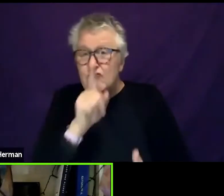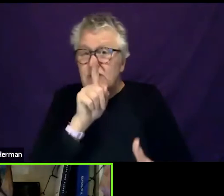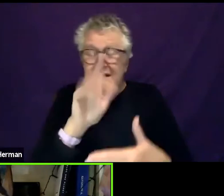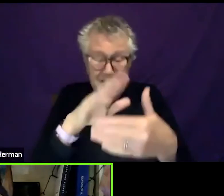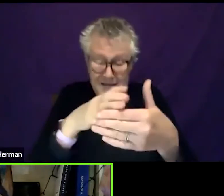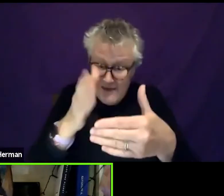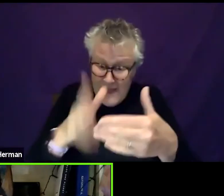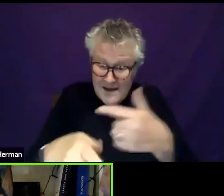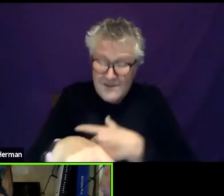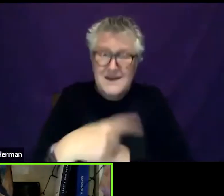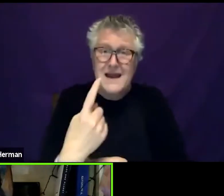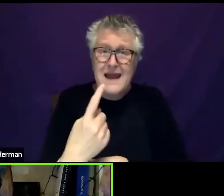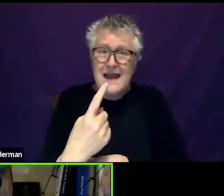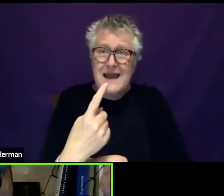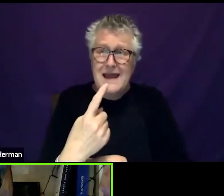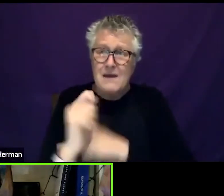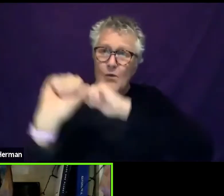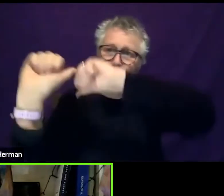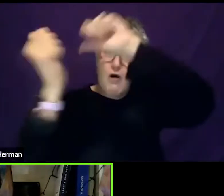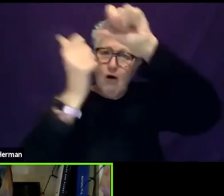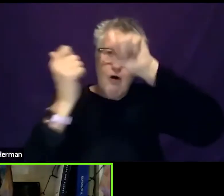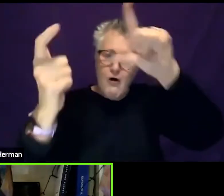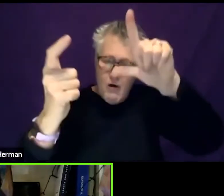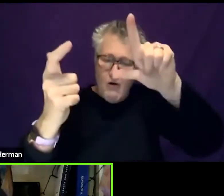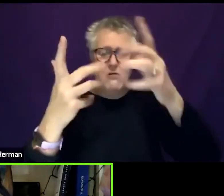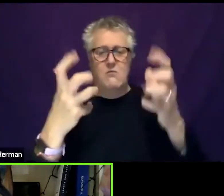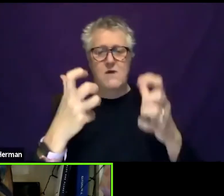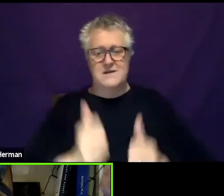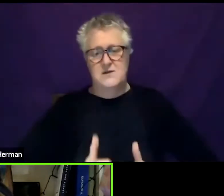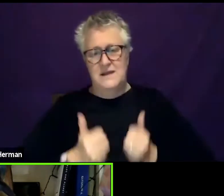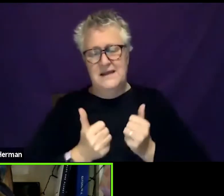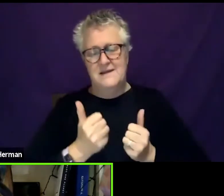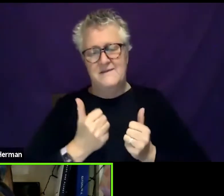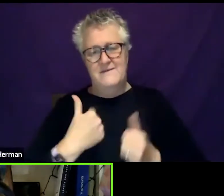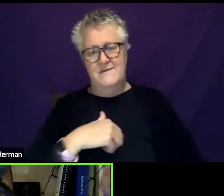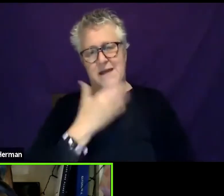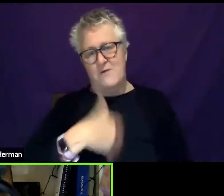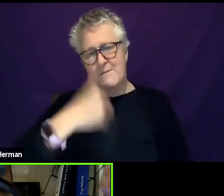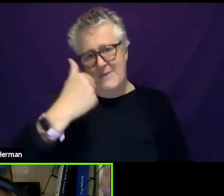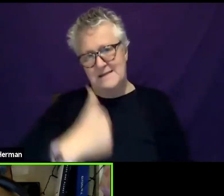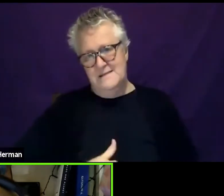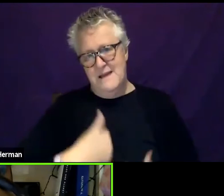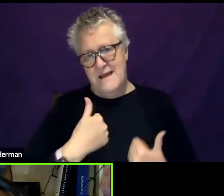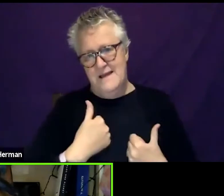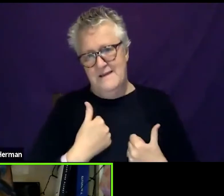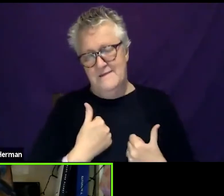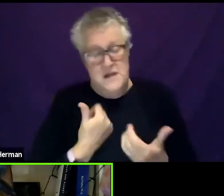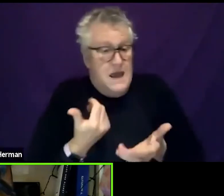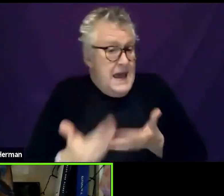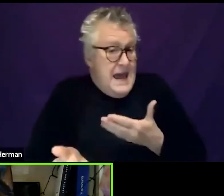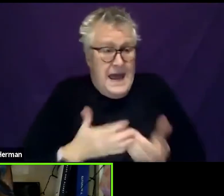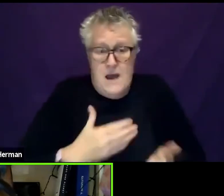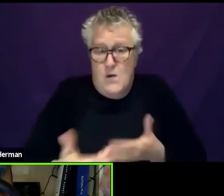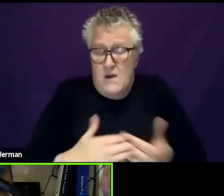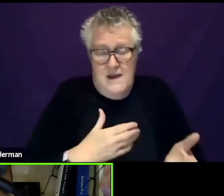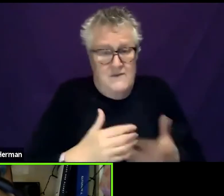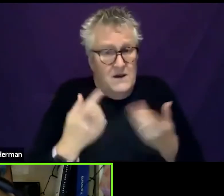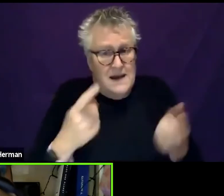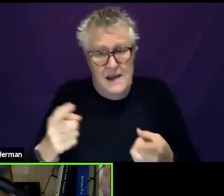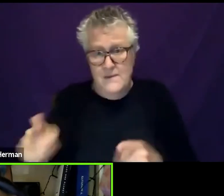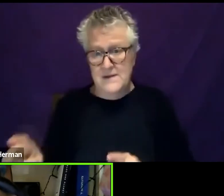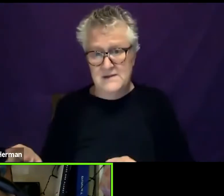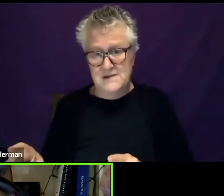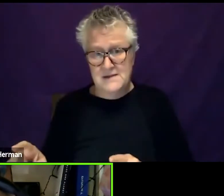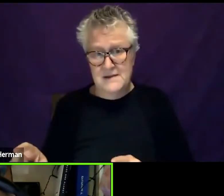live our best lives. And however we do that, we should be empowered to do it. And I think we should kill the